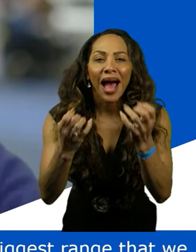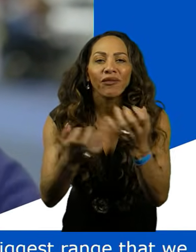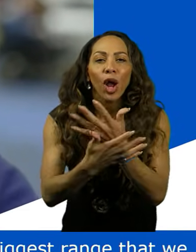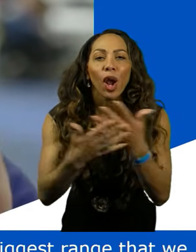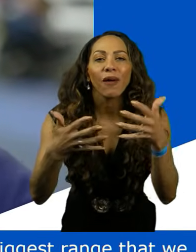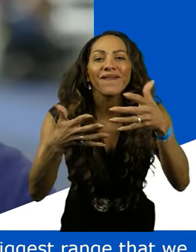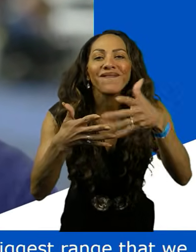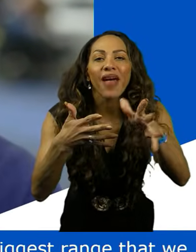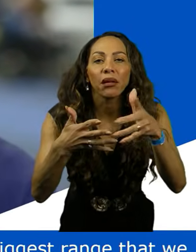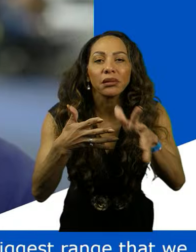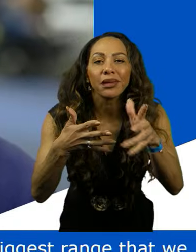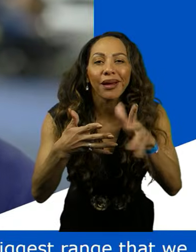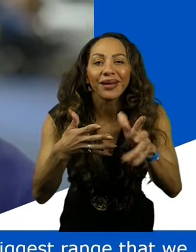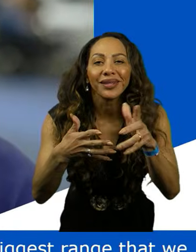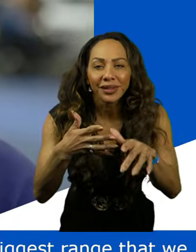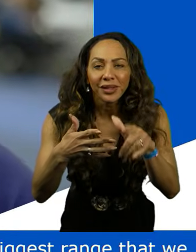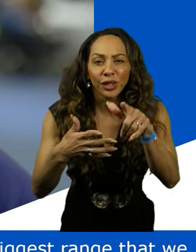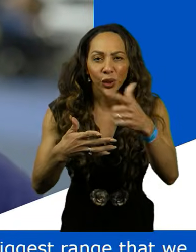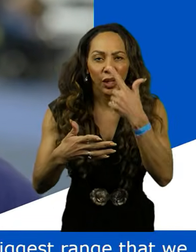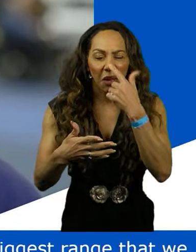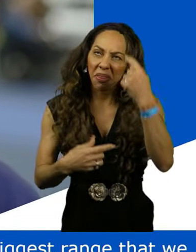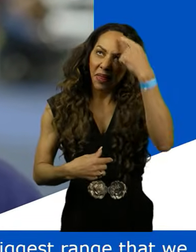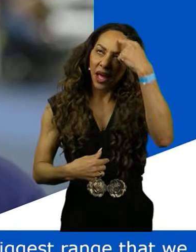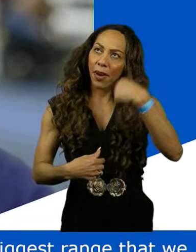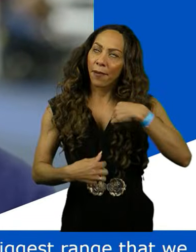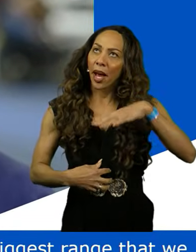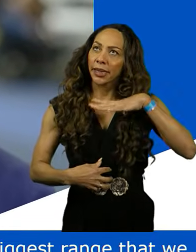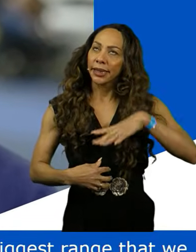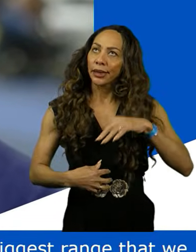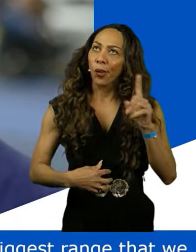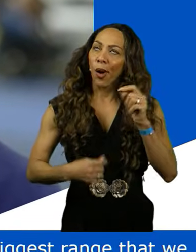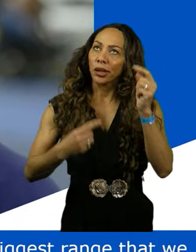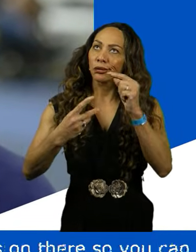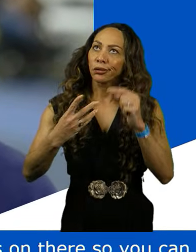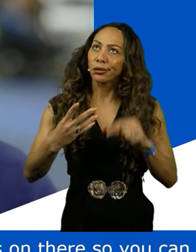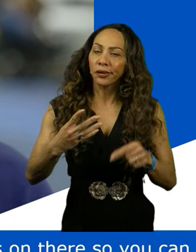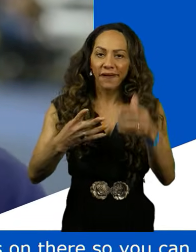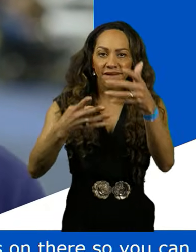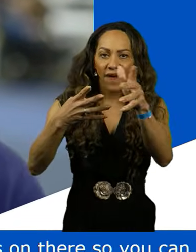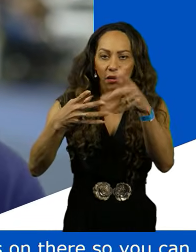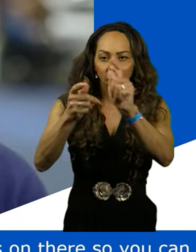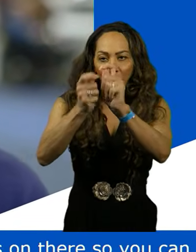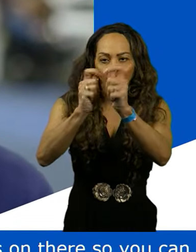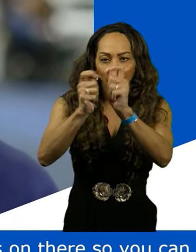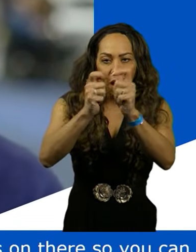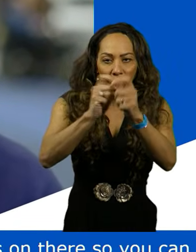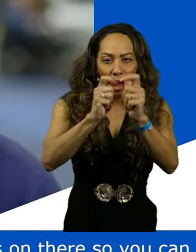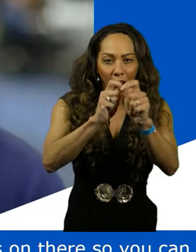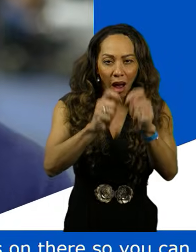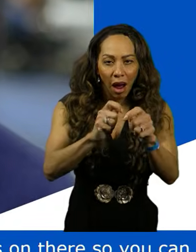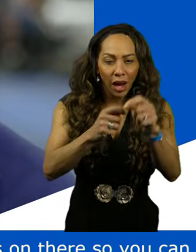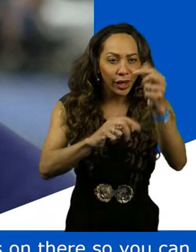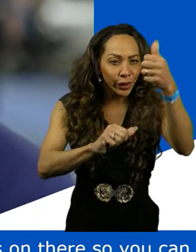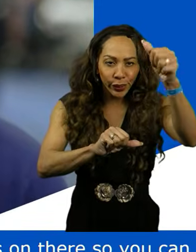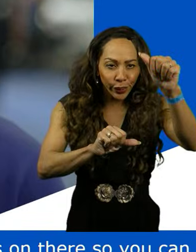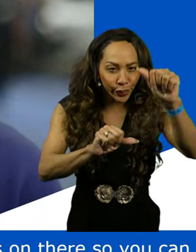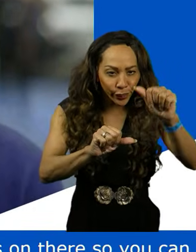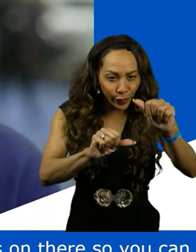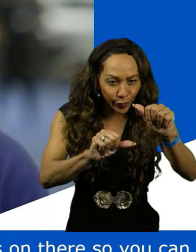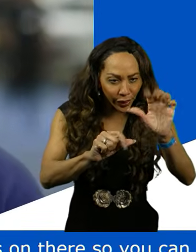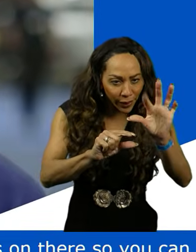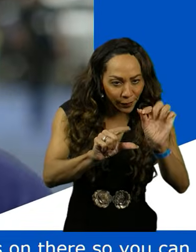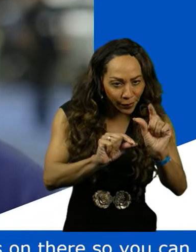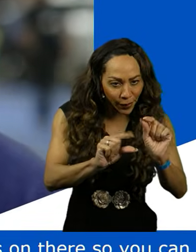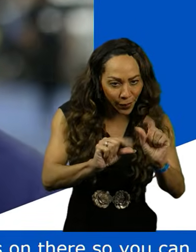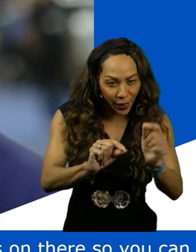so you can filter out what suits your needs. And then we always say, once you've got down to the final few, you can go to the dealership, have a test drive, sit in